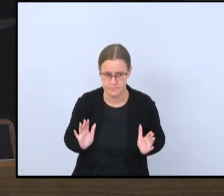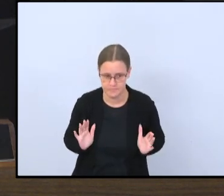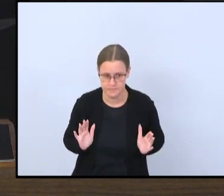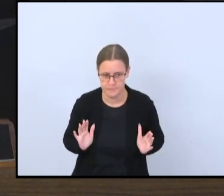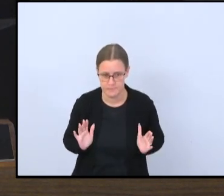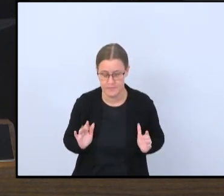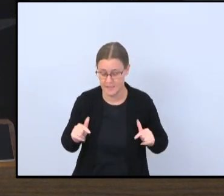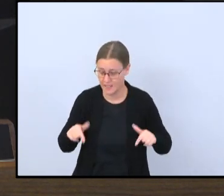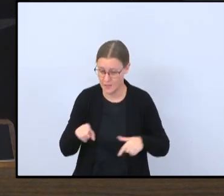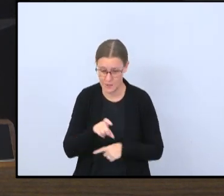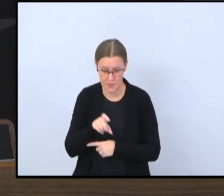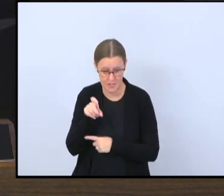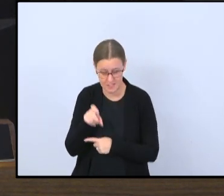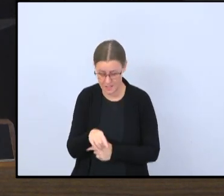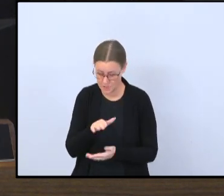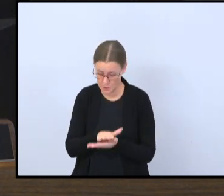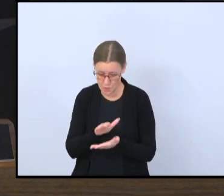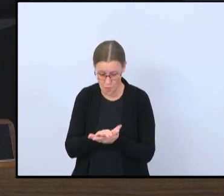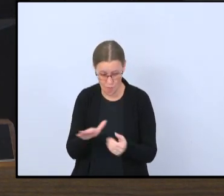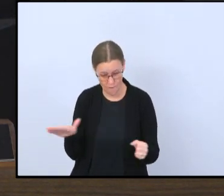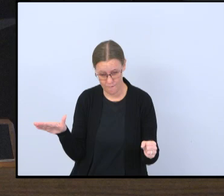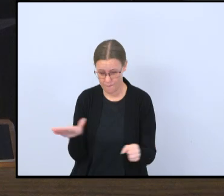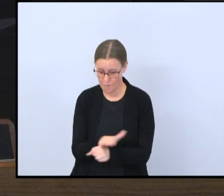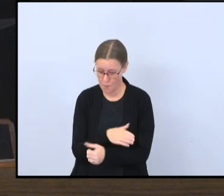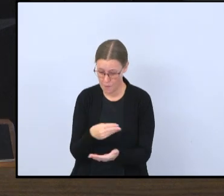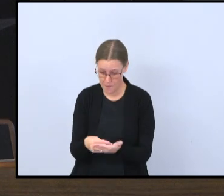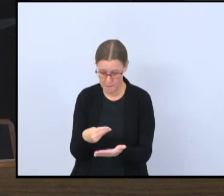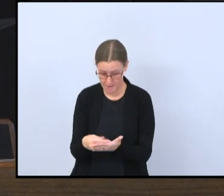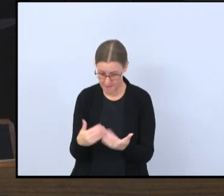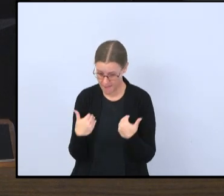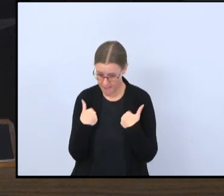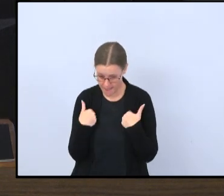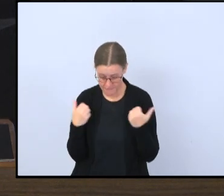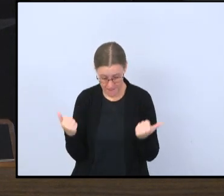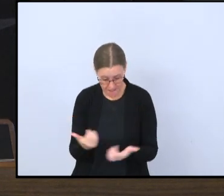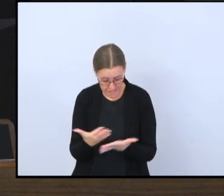Texas are not fully funded. The